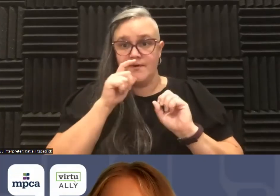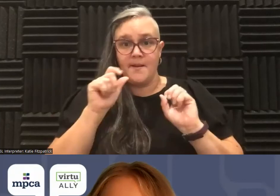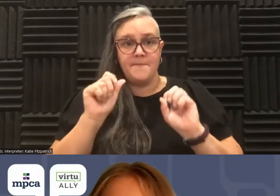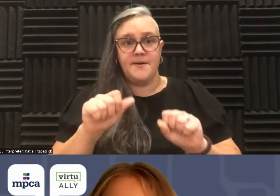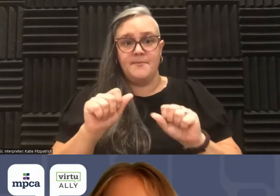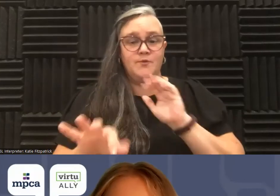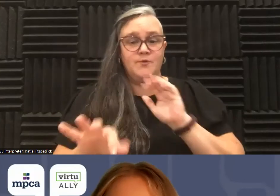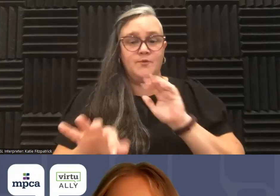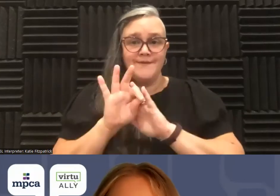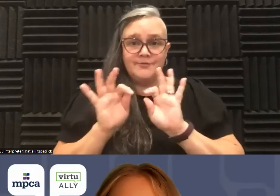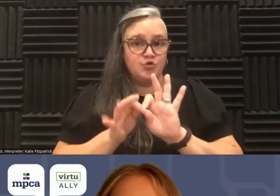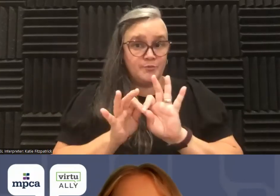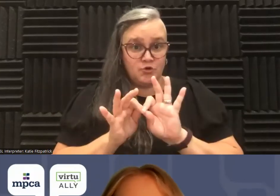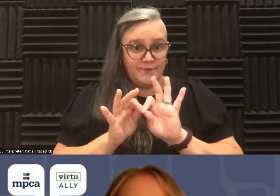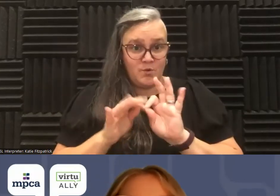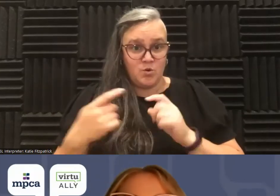find an interpreter for?